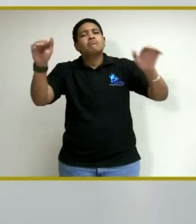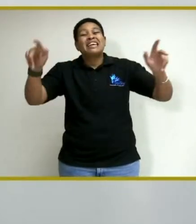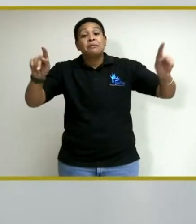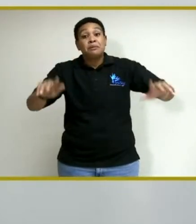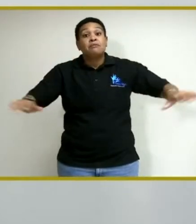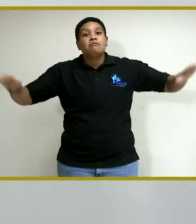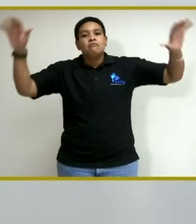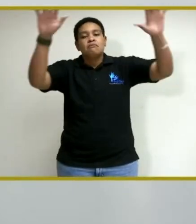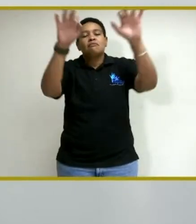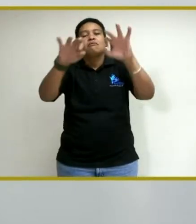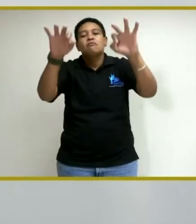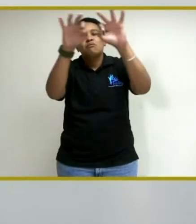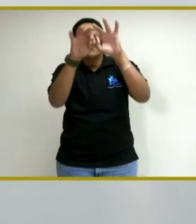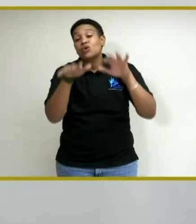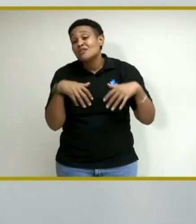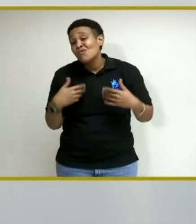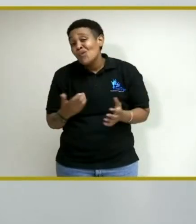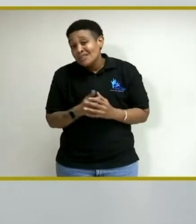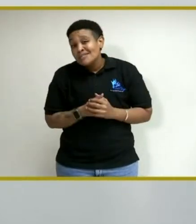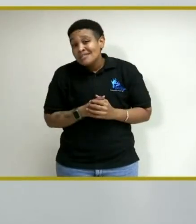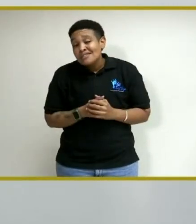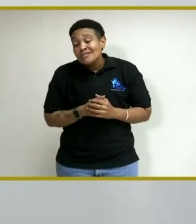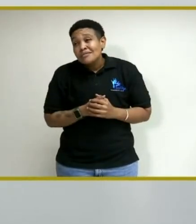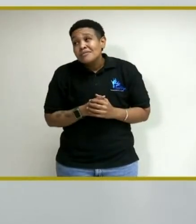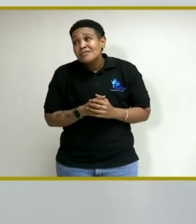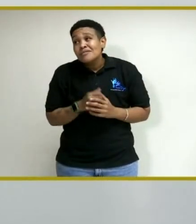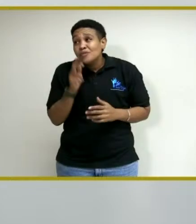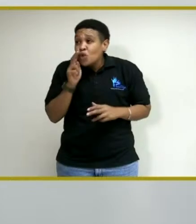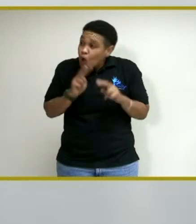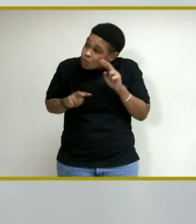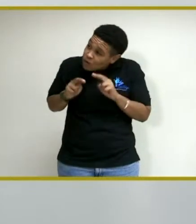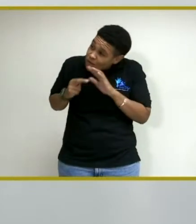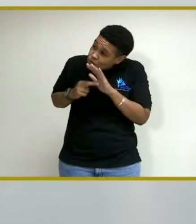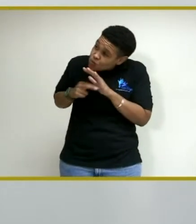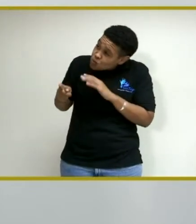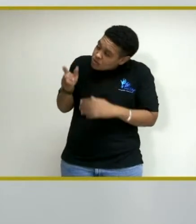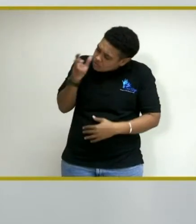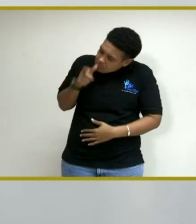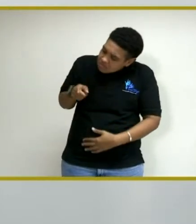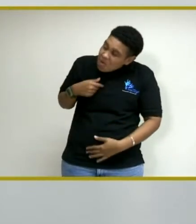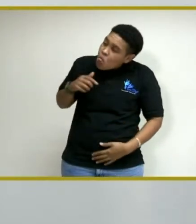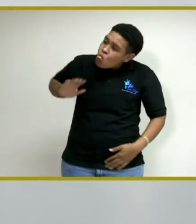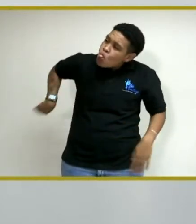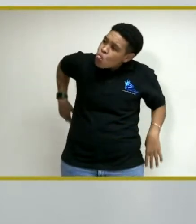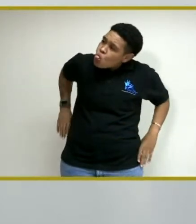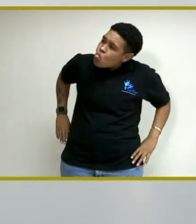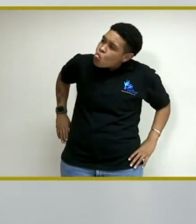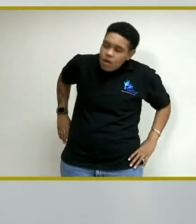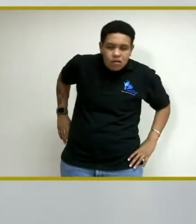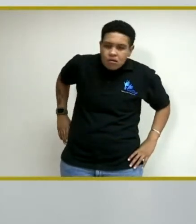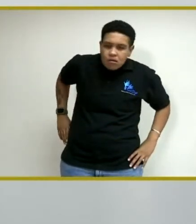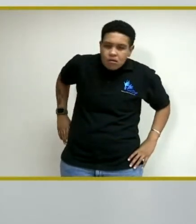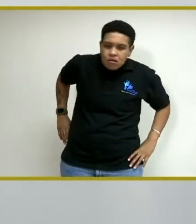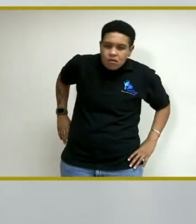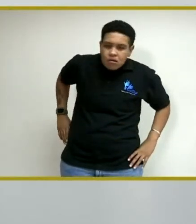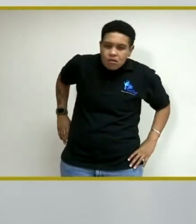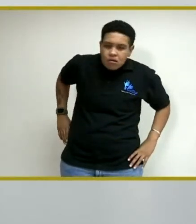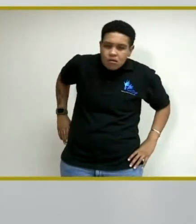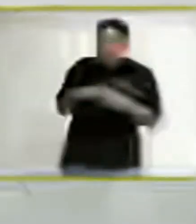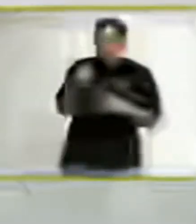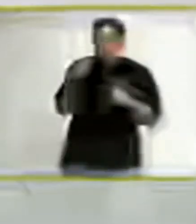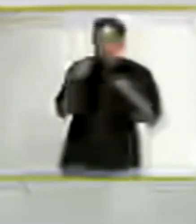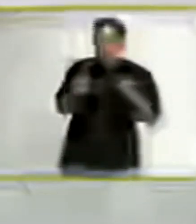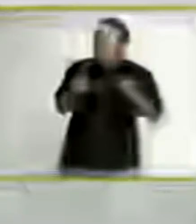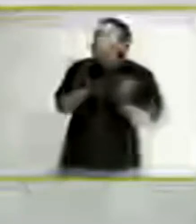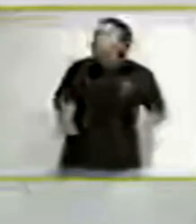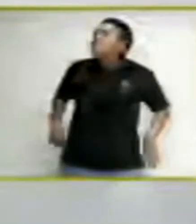of the importance of observing the protocols. And so we will sound like a stock record